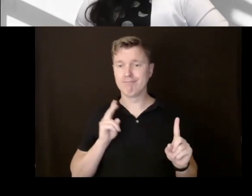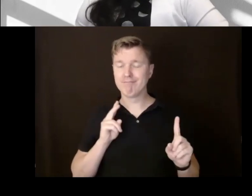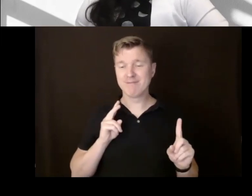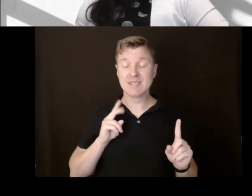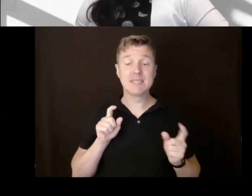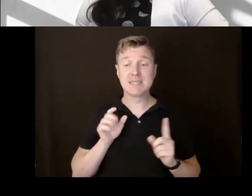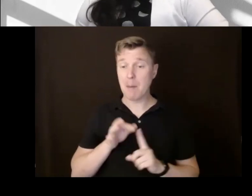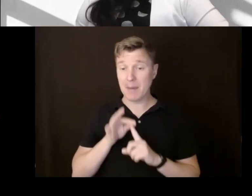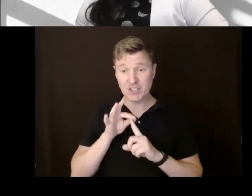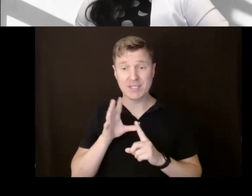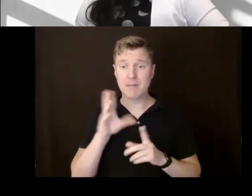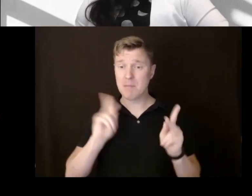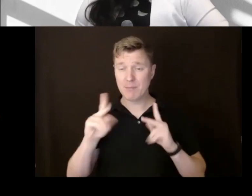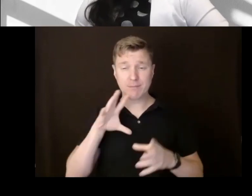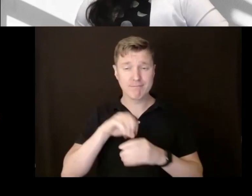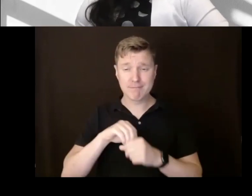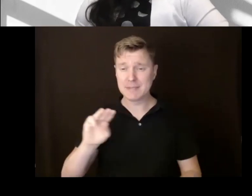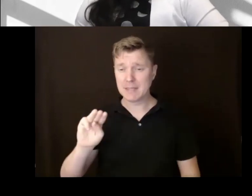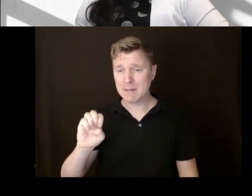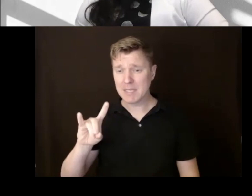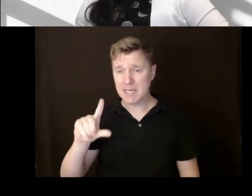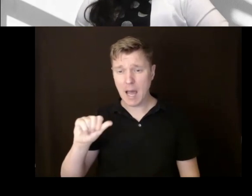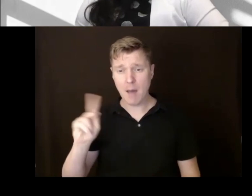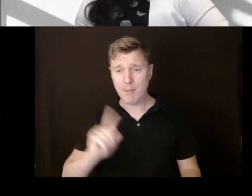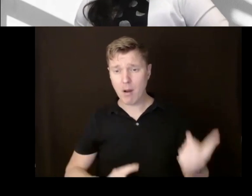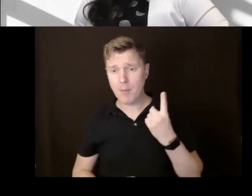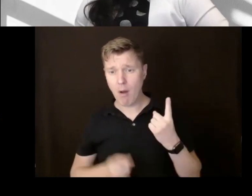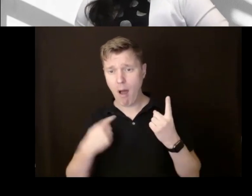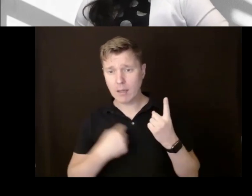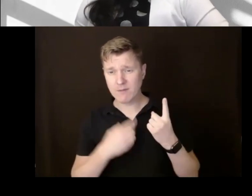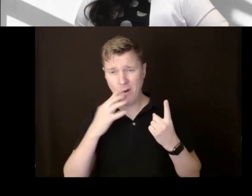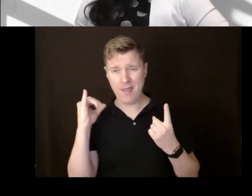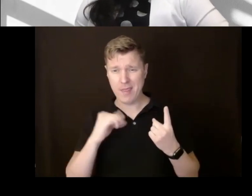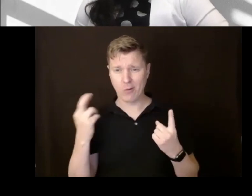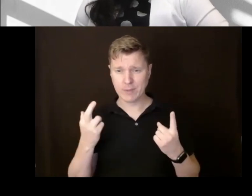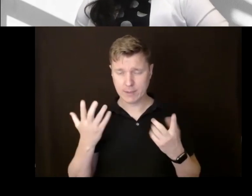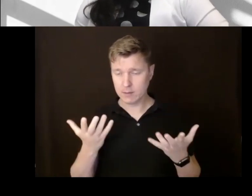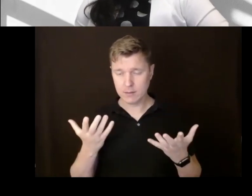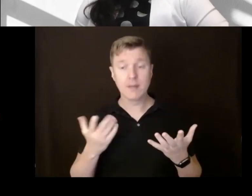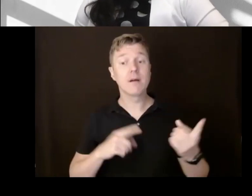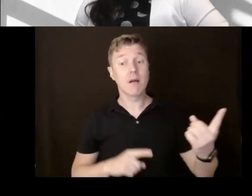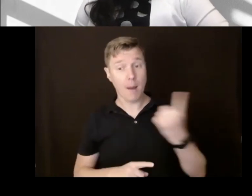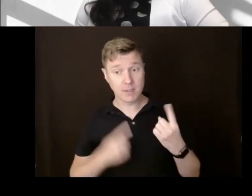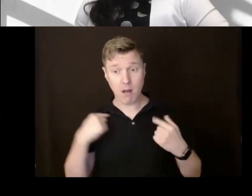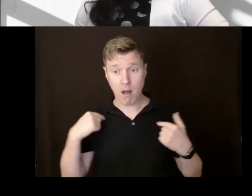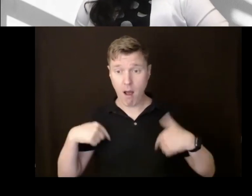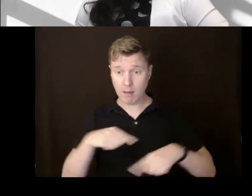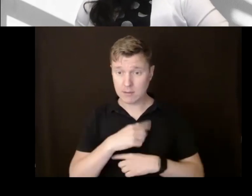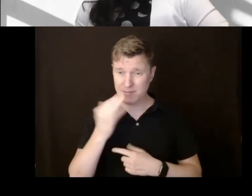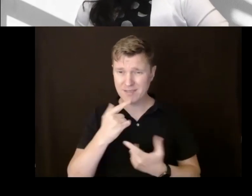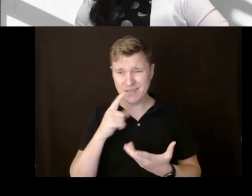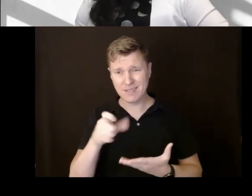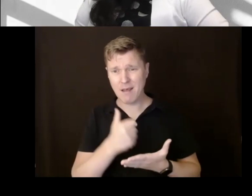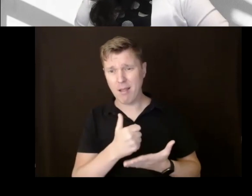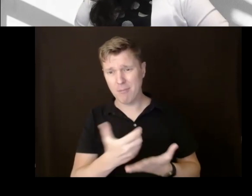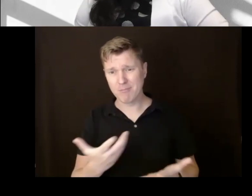people are in the media and we're like, oh, they're coming to us because of this reason. You know, they're coming to us because they need help. And one of the things that I